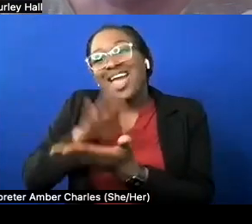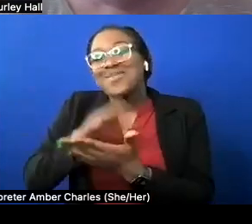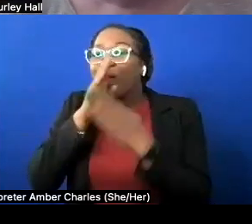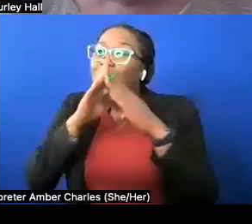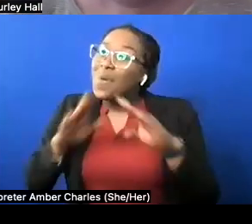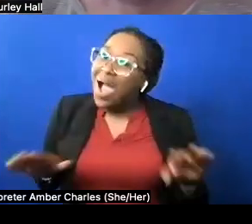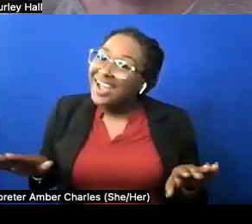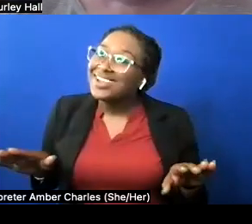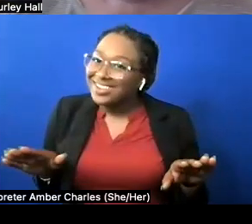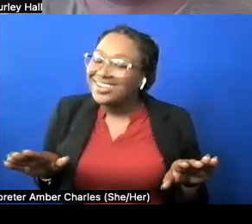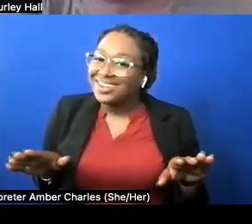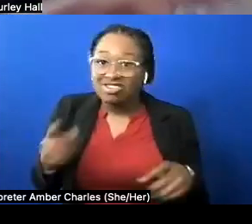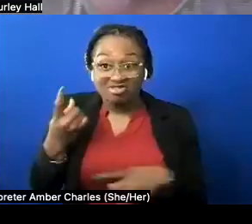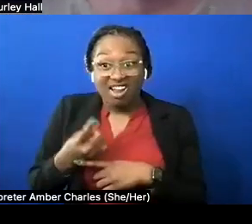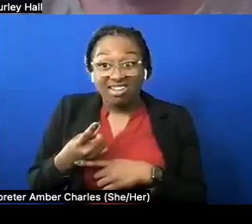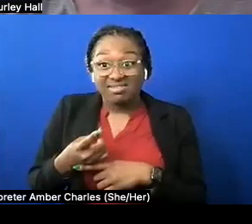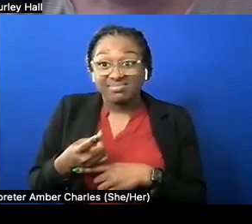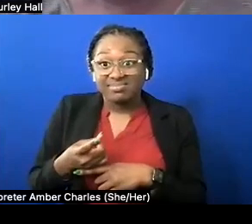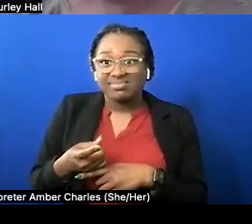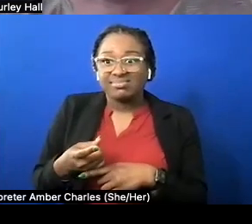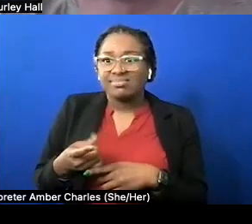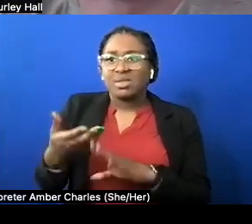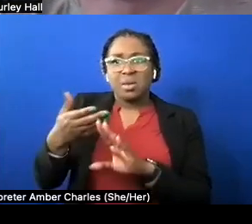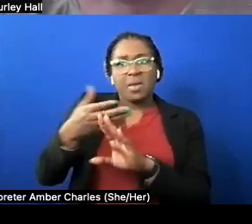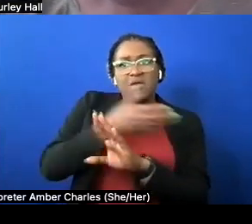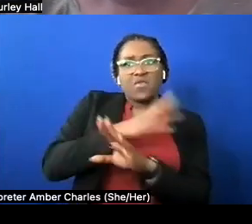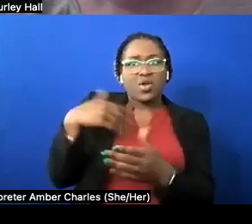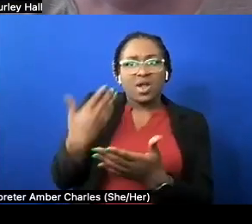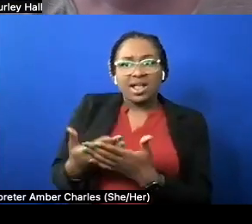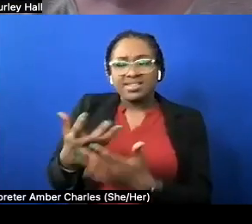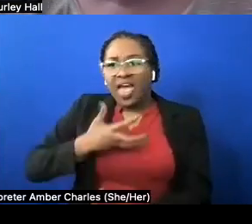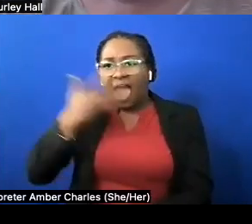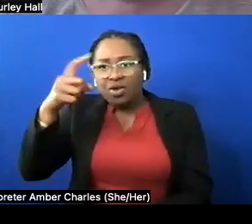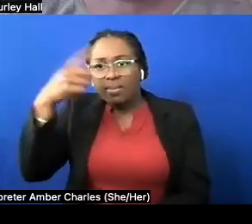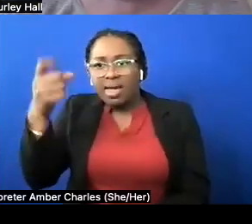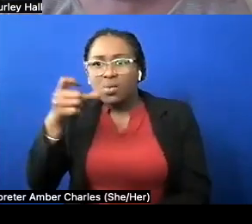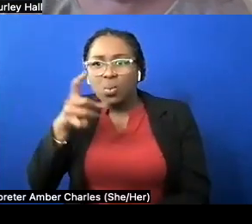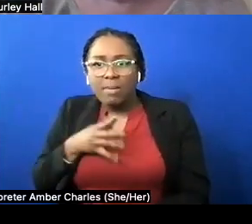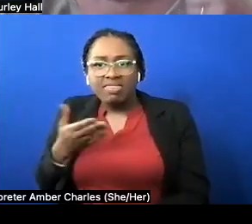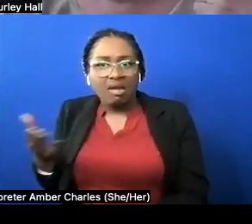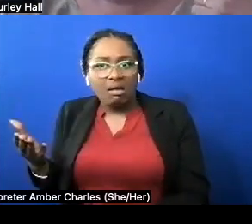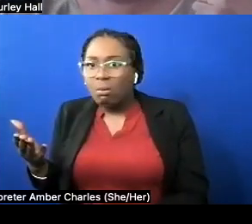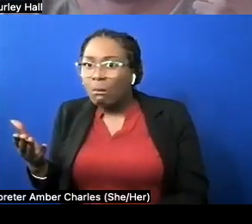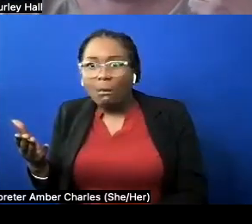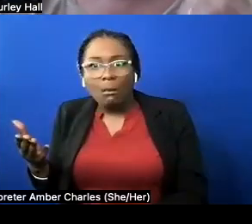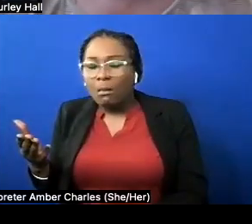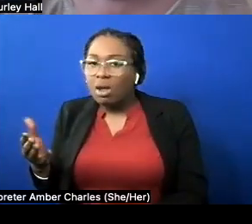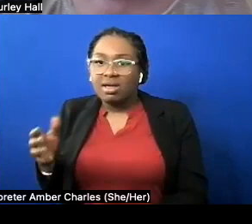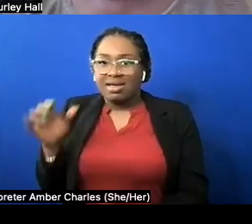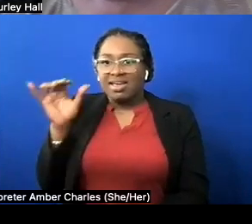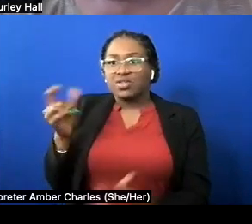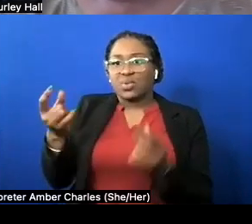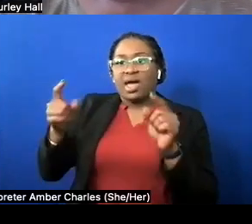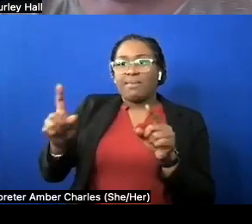quiet, you know? That's even before you get to the whole angry Black woman thing, right? Which is, you know, what